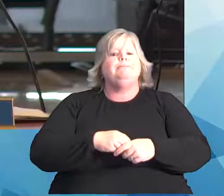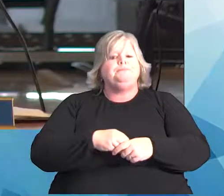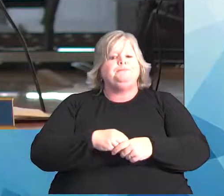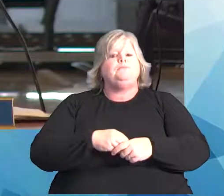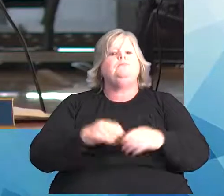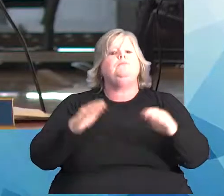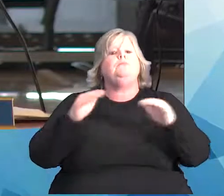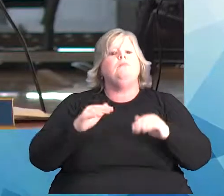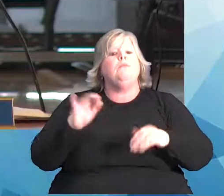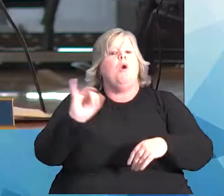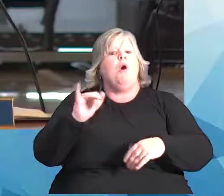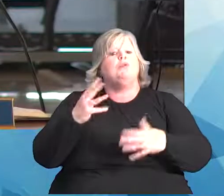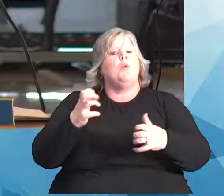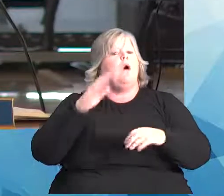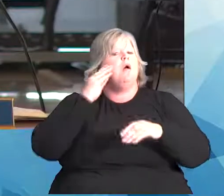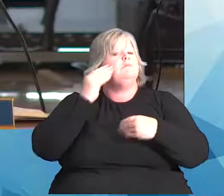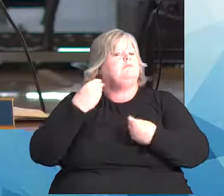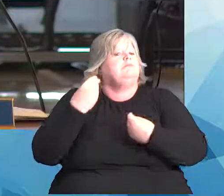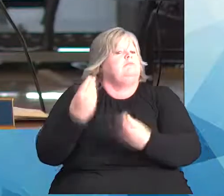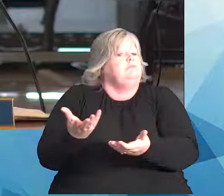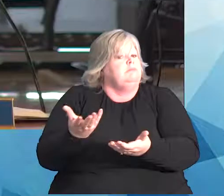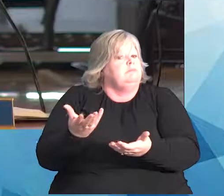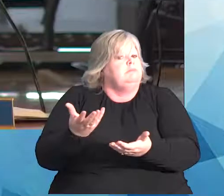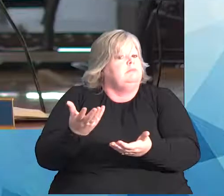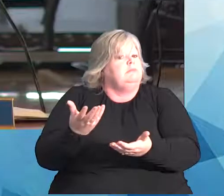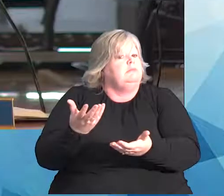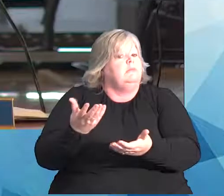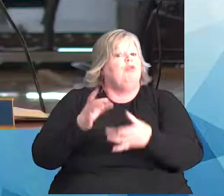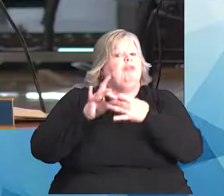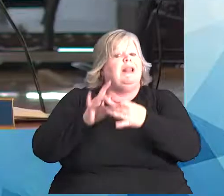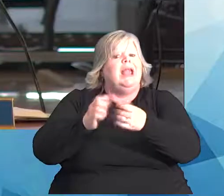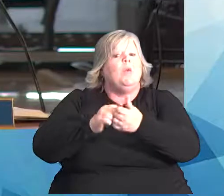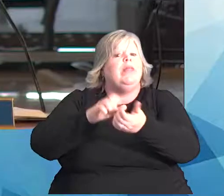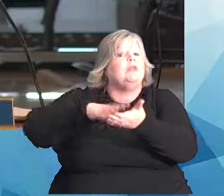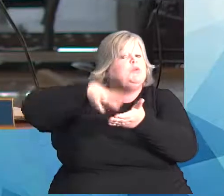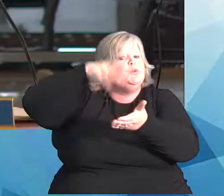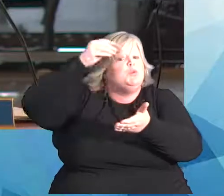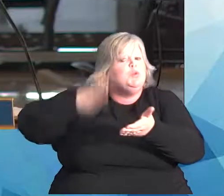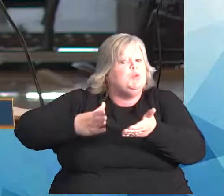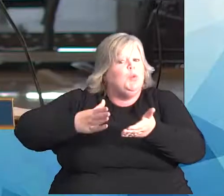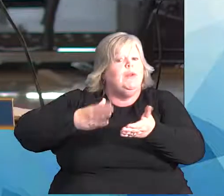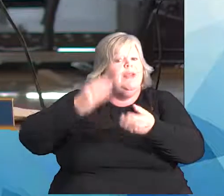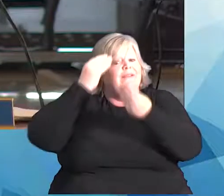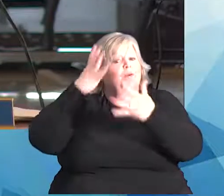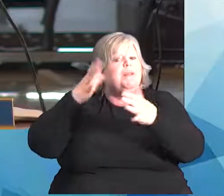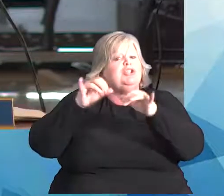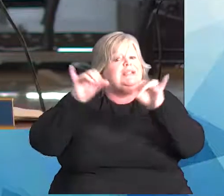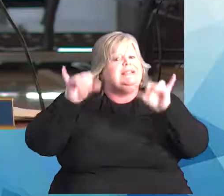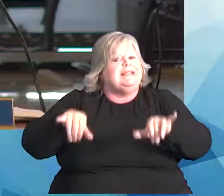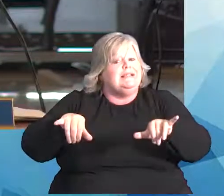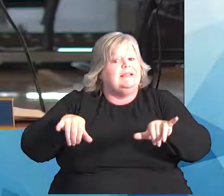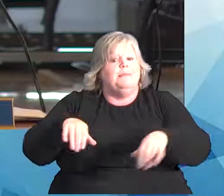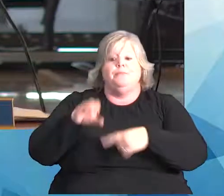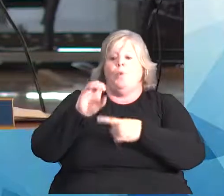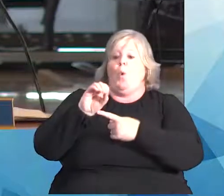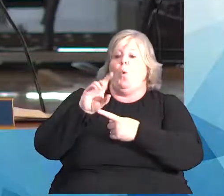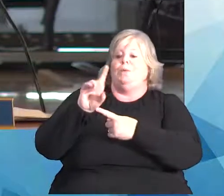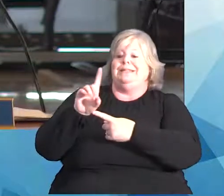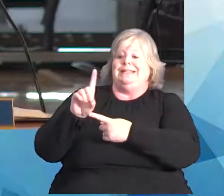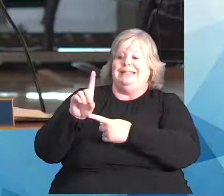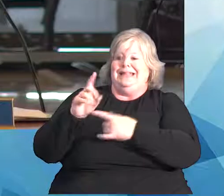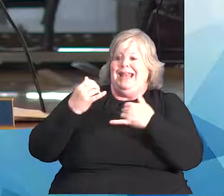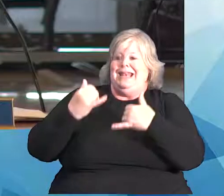I also wanted to give you an update on our student information system. The ODD is currently in